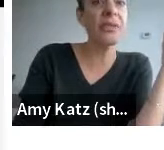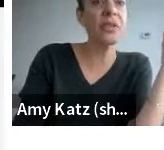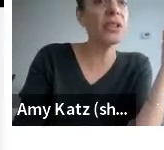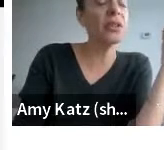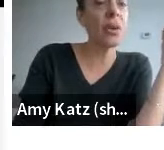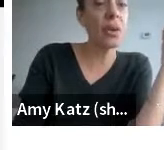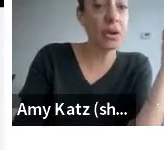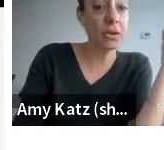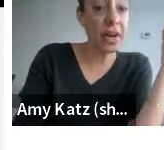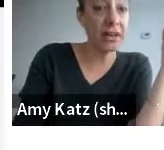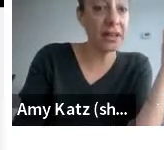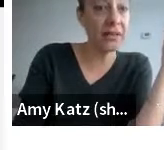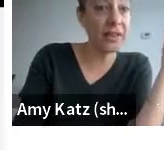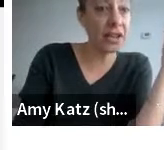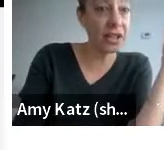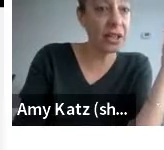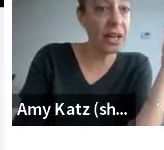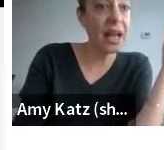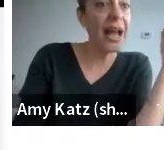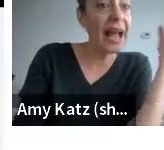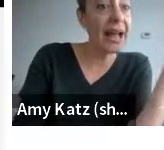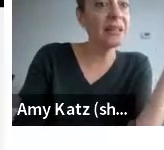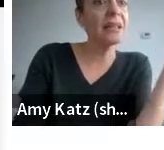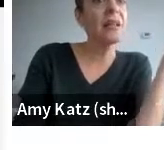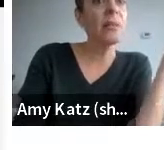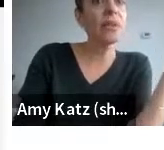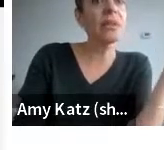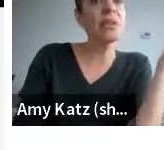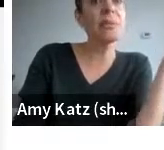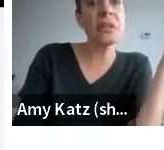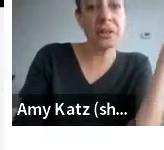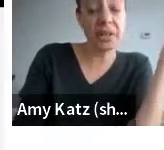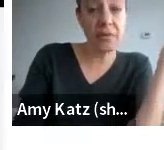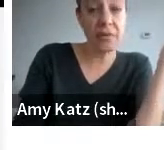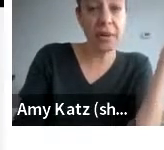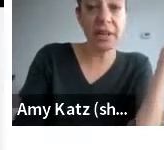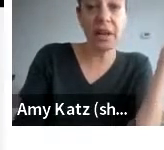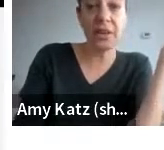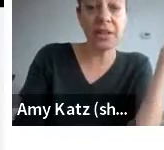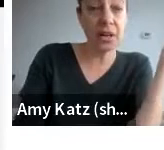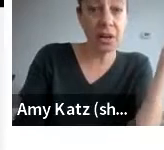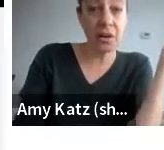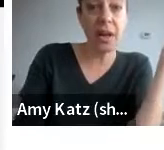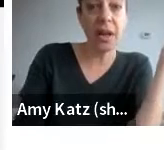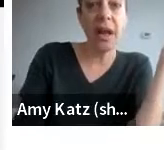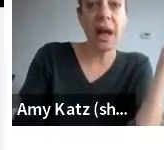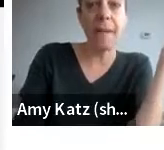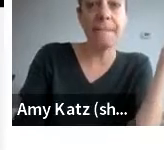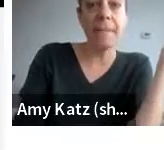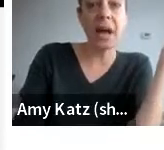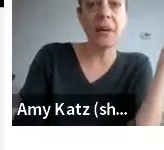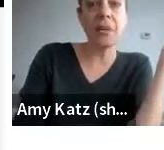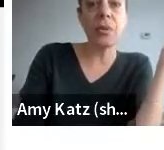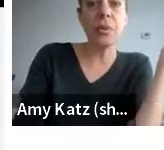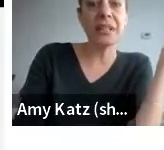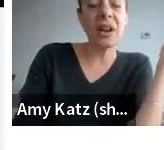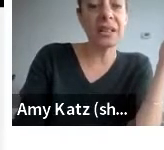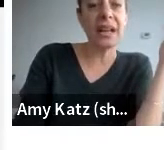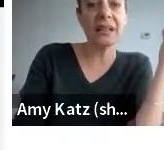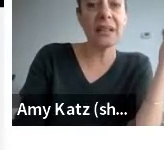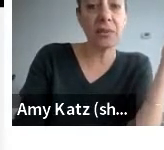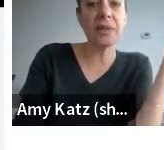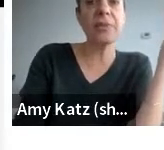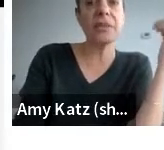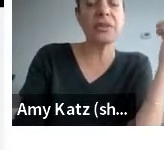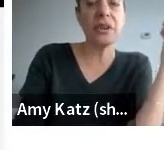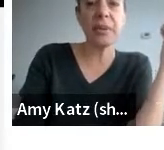portable air filtration, or ultraviolet disinfection. And most of those materials came from Public Health Ontario. We did